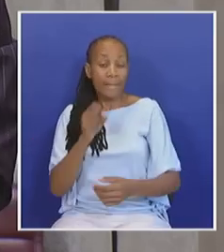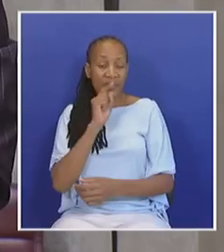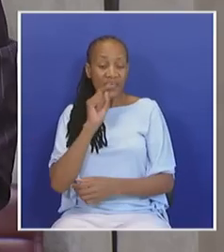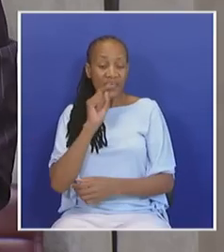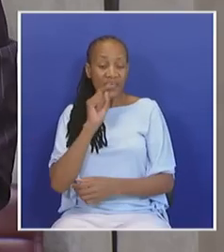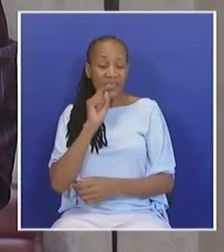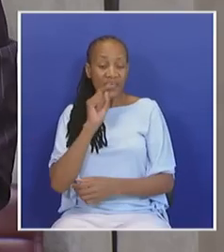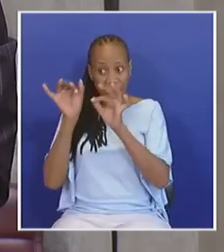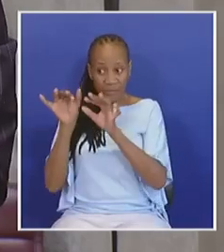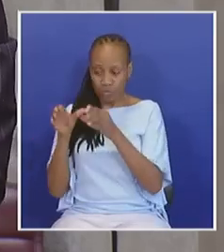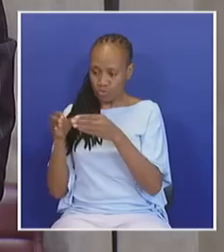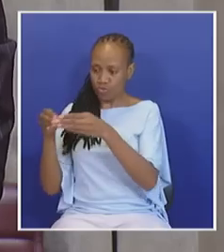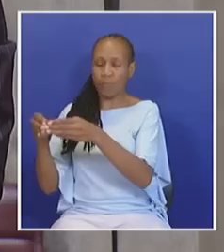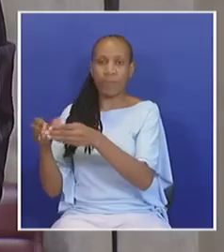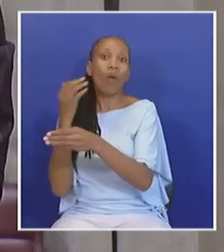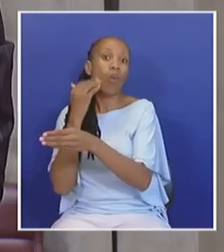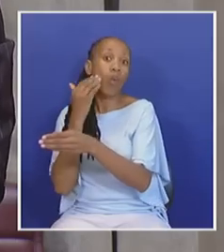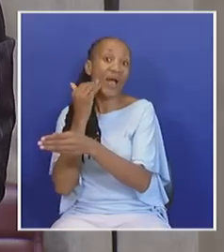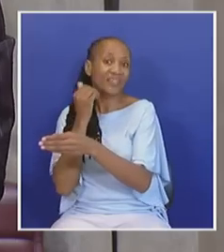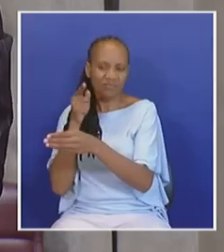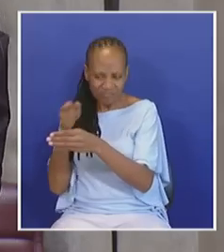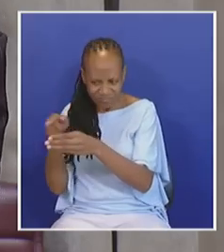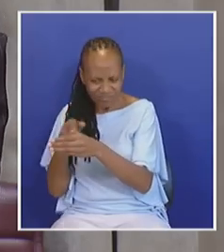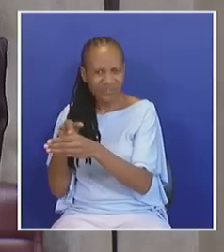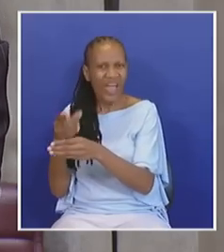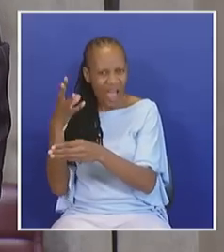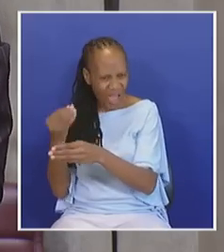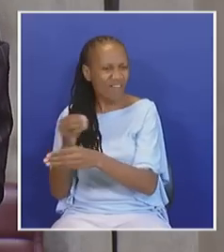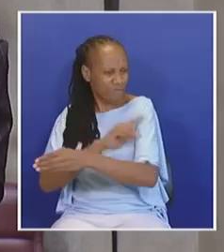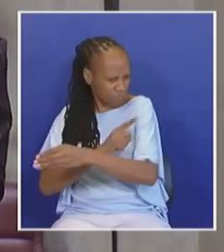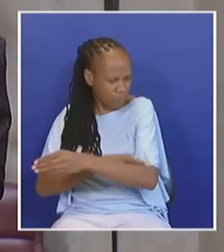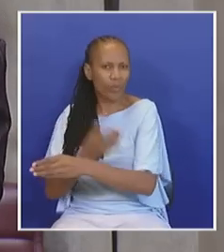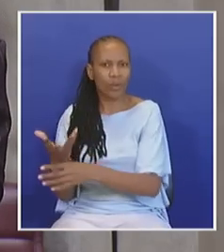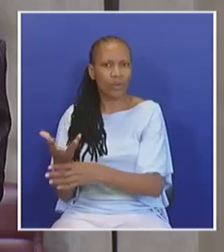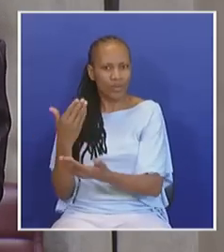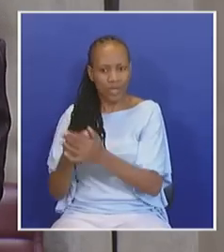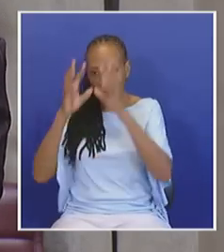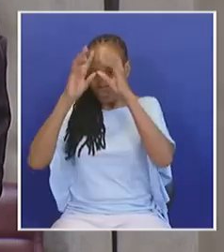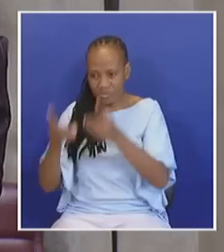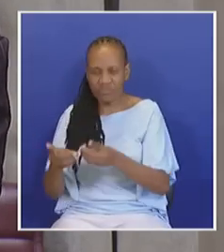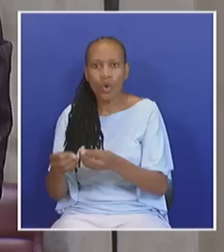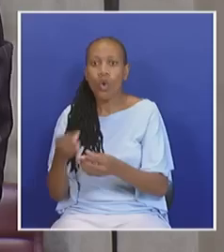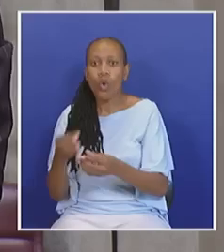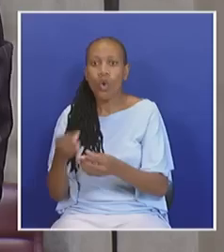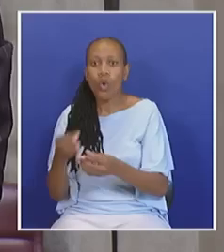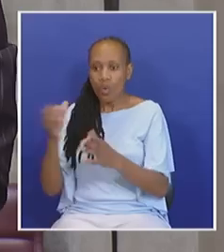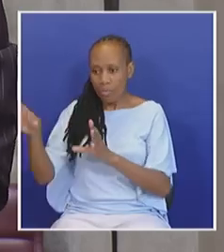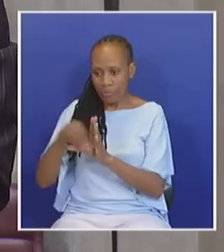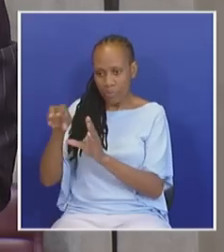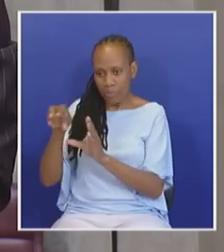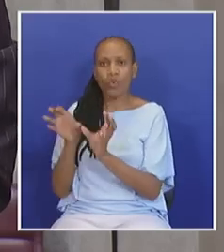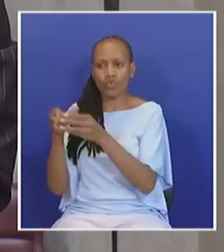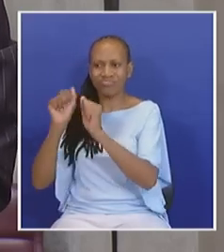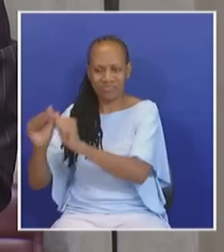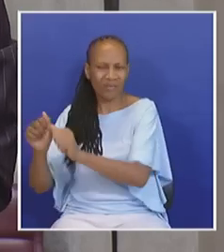social hierarchy, white people are entitled to decide who can enter various spaces and on what terms. White bodies are sacred